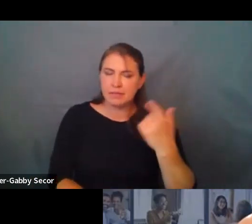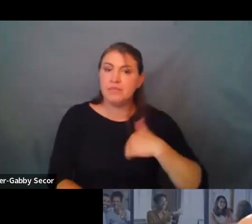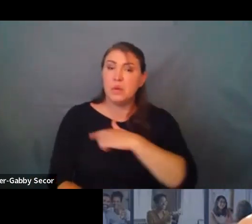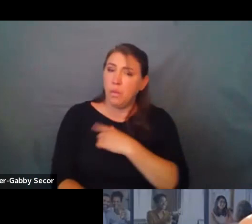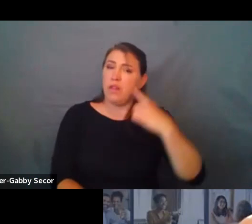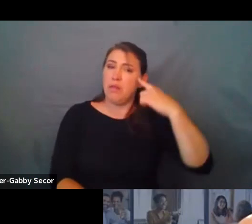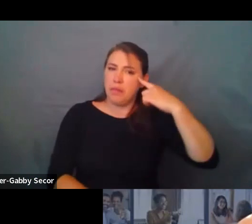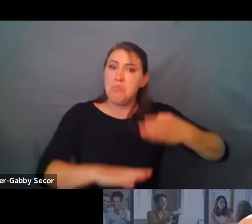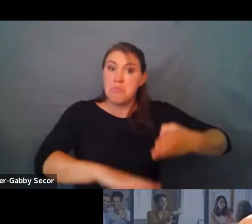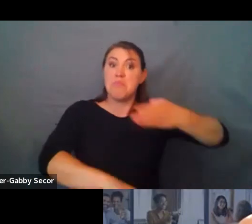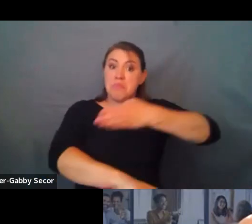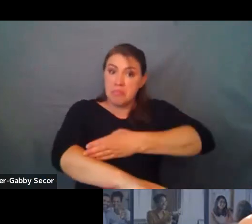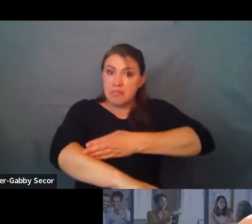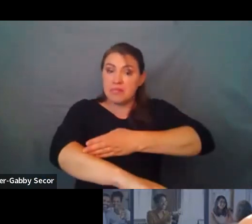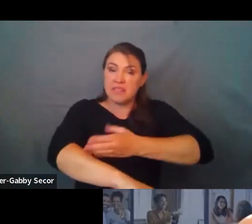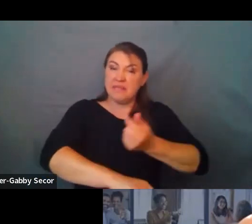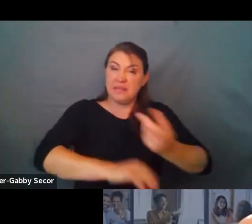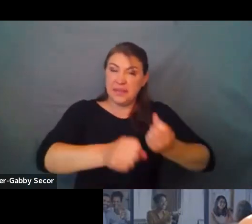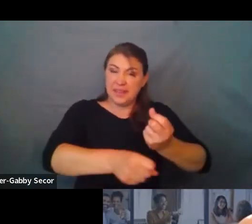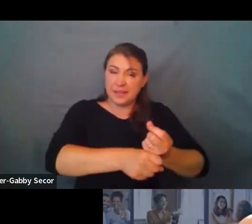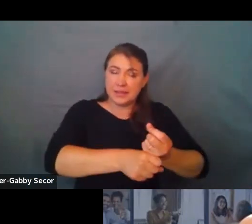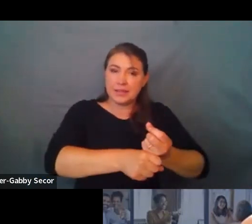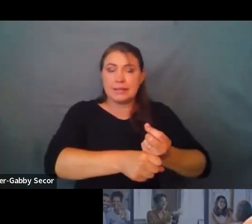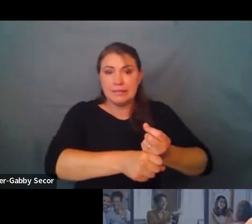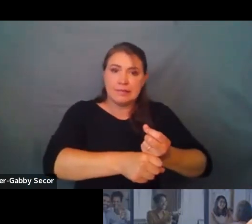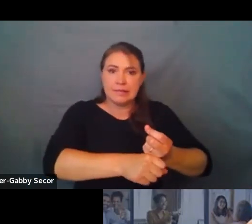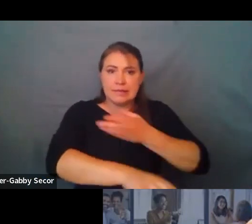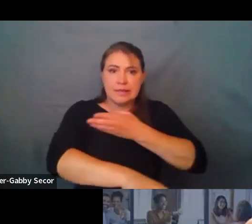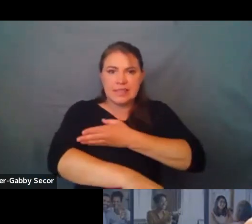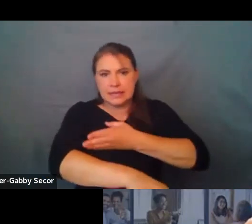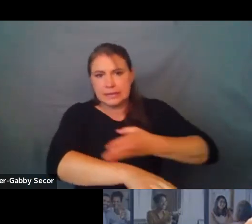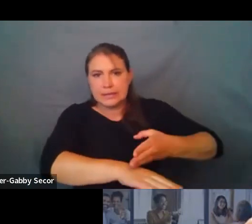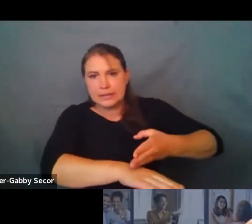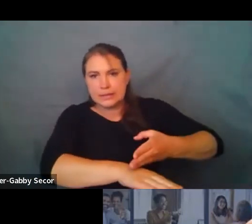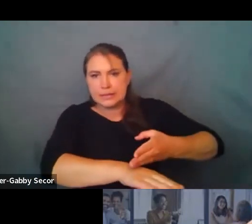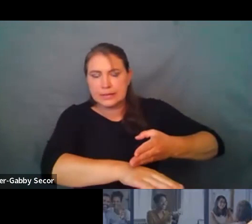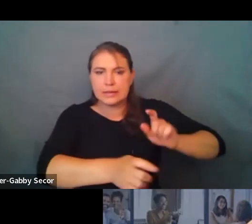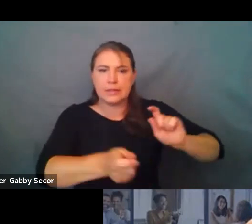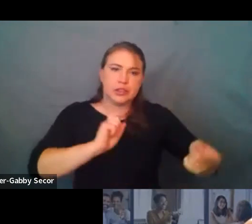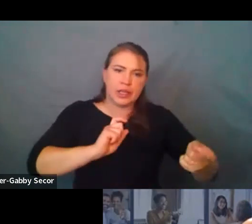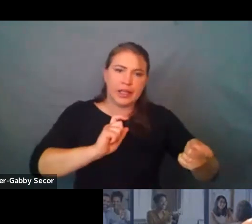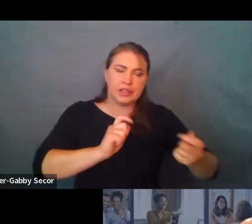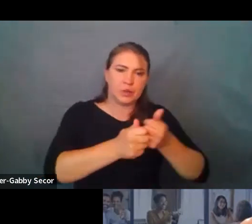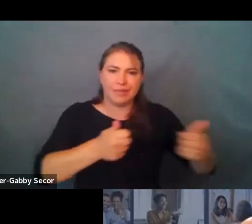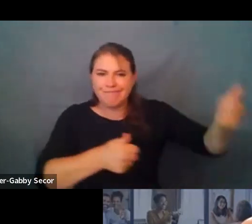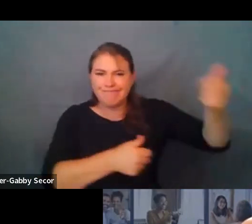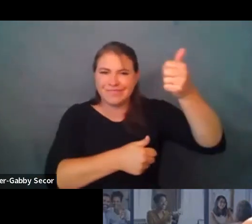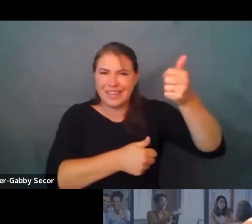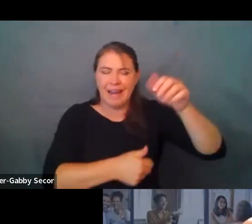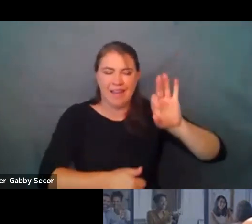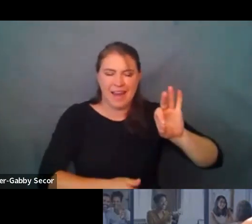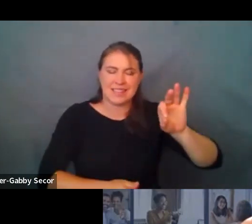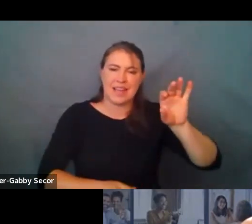some progress a few years ago, but then some change in the administration at FHFA made that